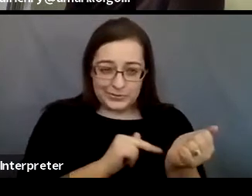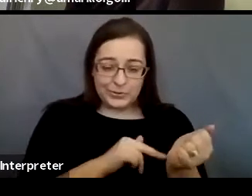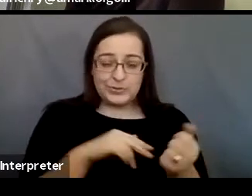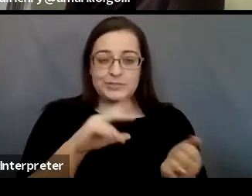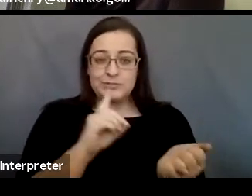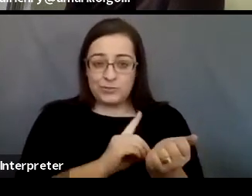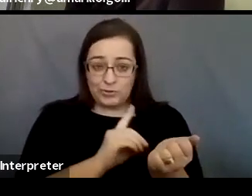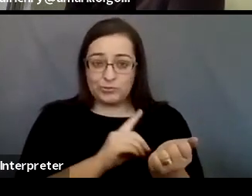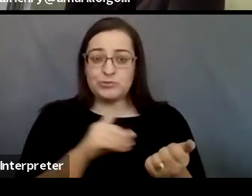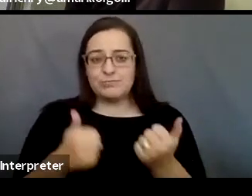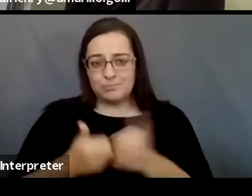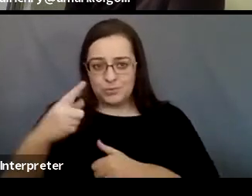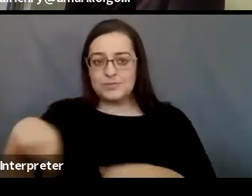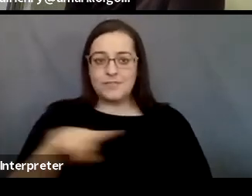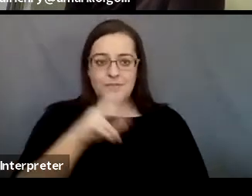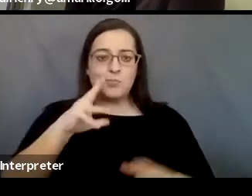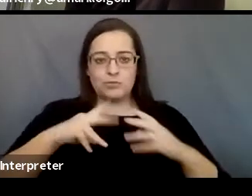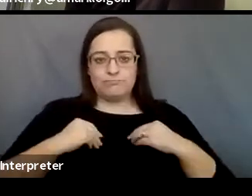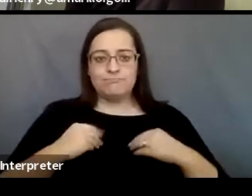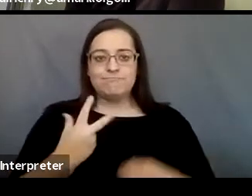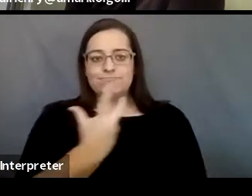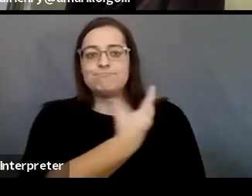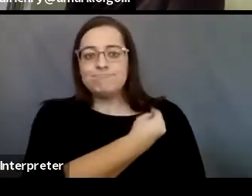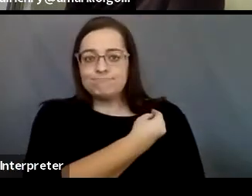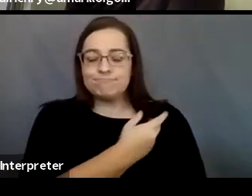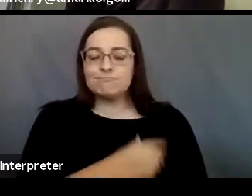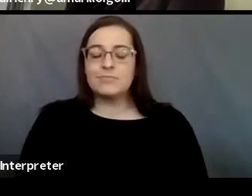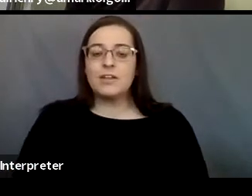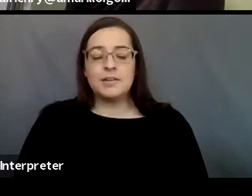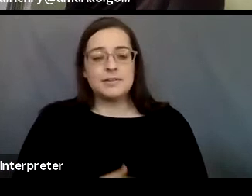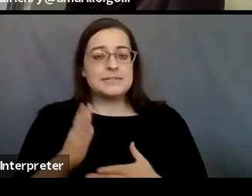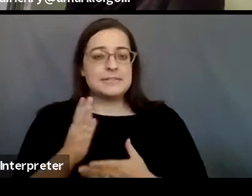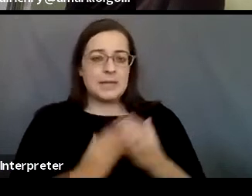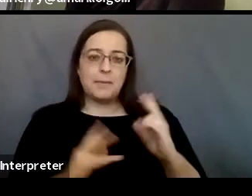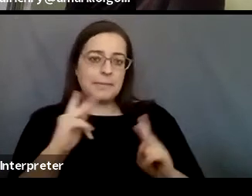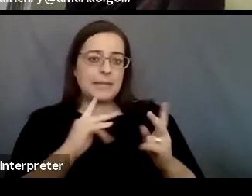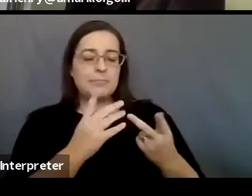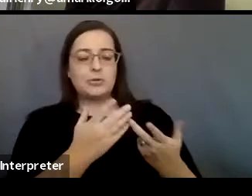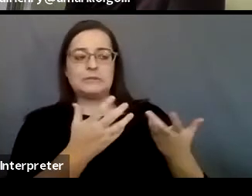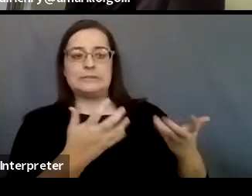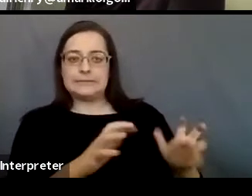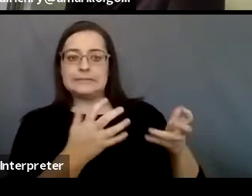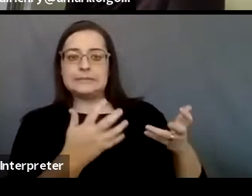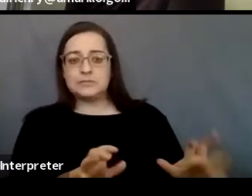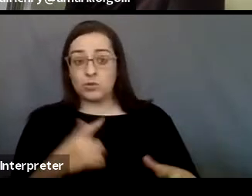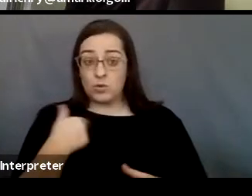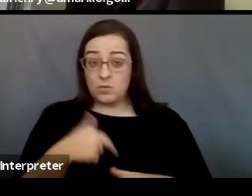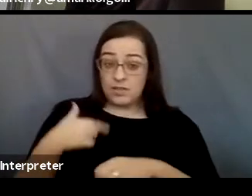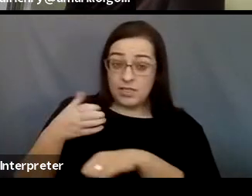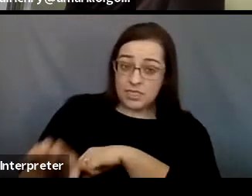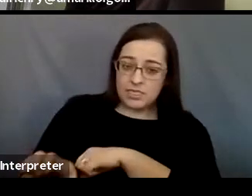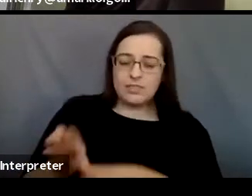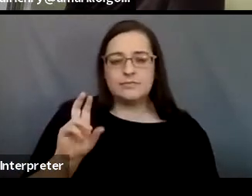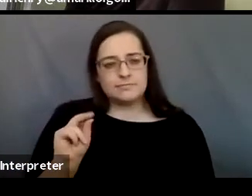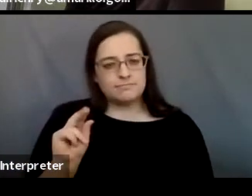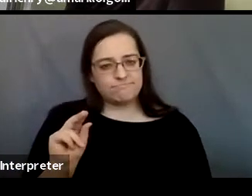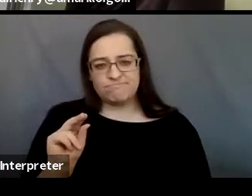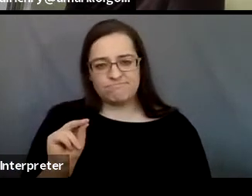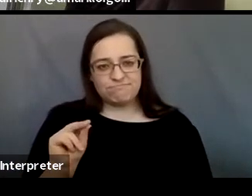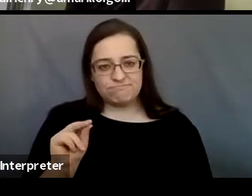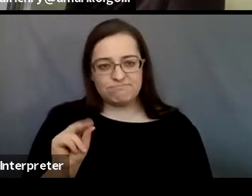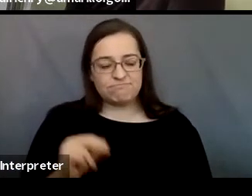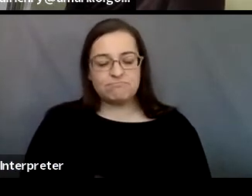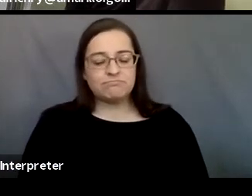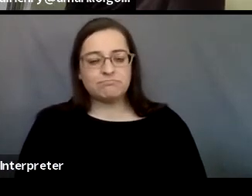are, but I'm certain there'll be some folks that are going to not want the vaccine and they're not going to be mandated to take it. That's part